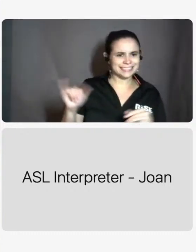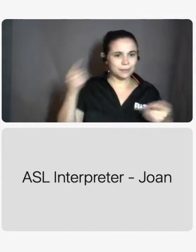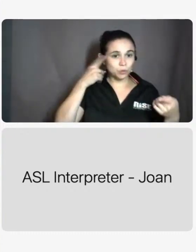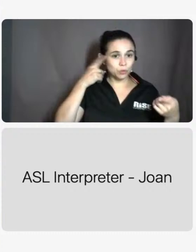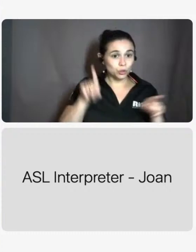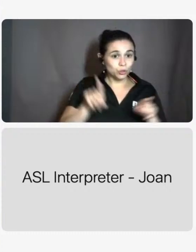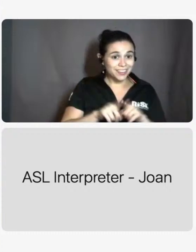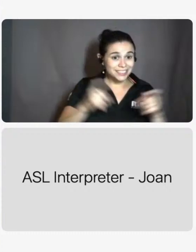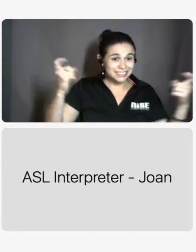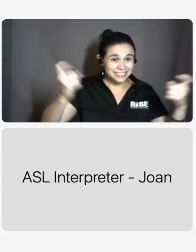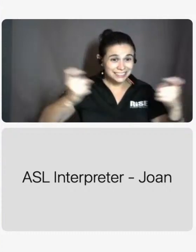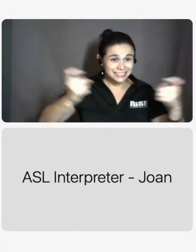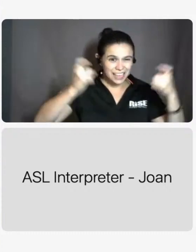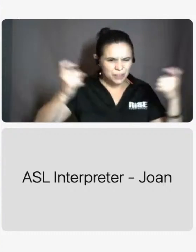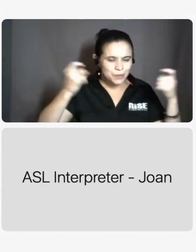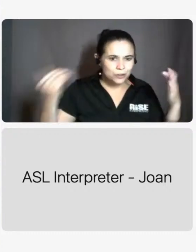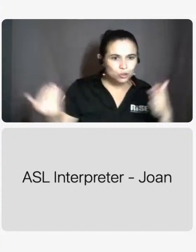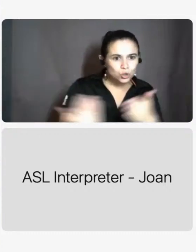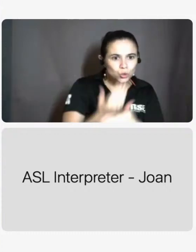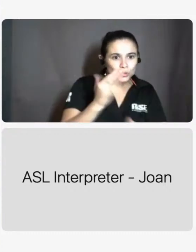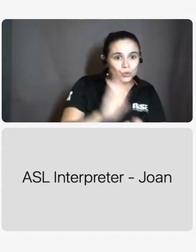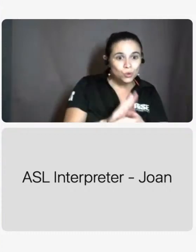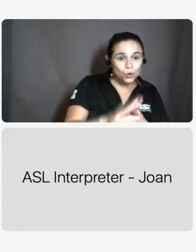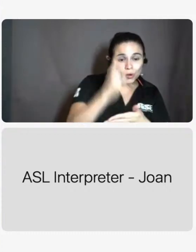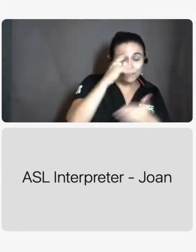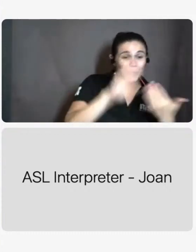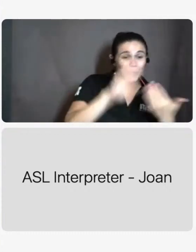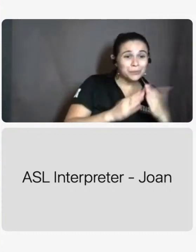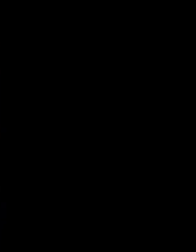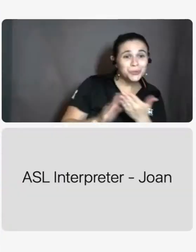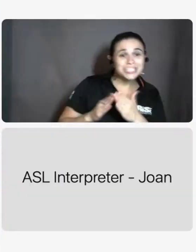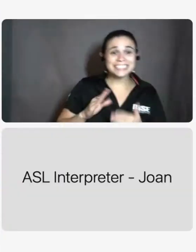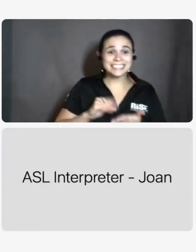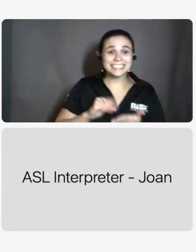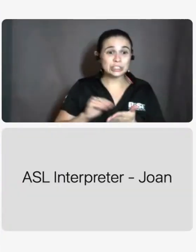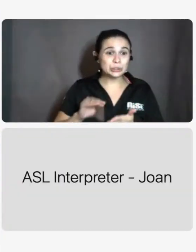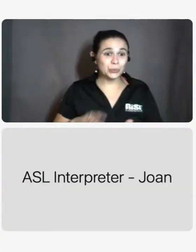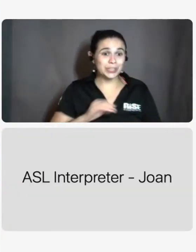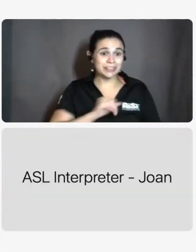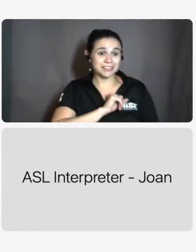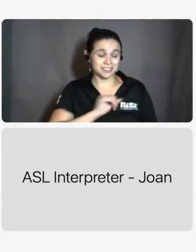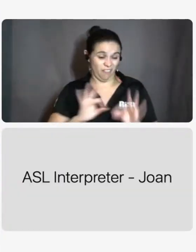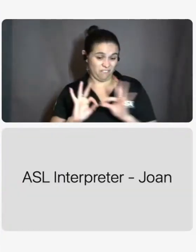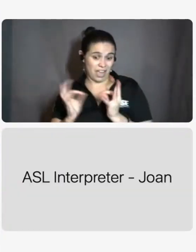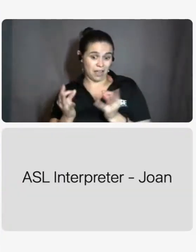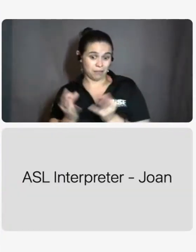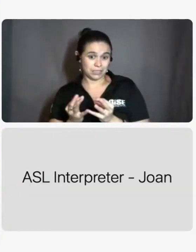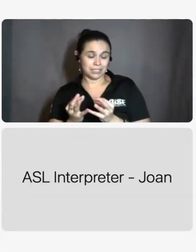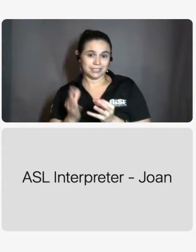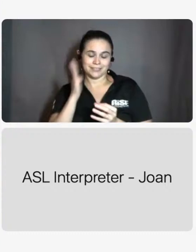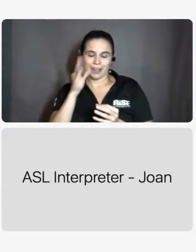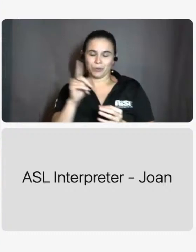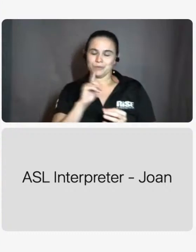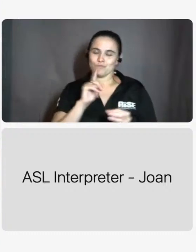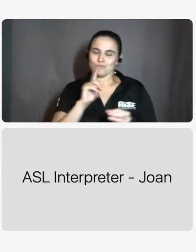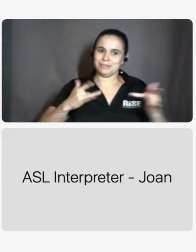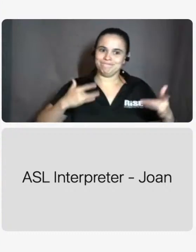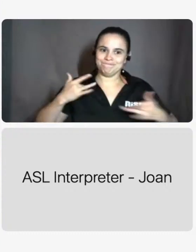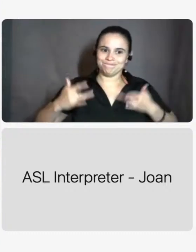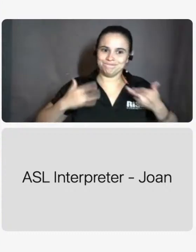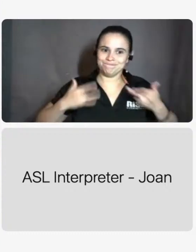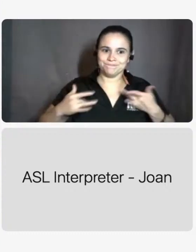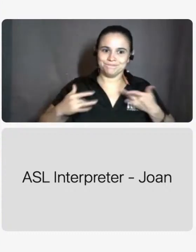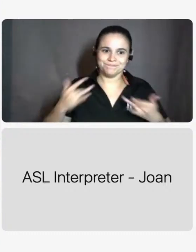for our families, is going to be something that's very epic. Because I think that it's going to